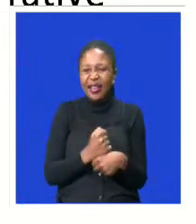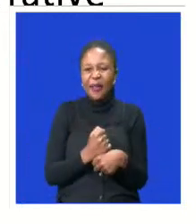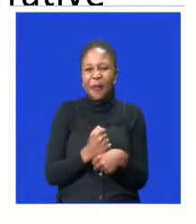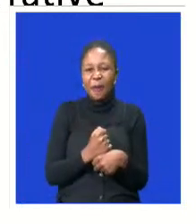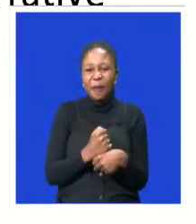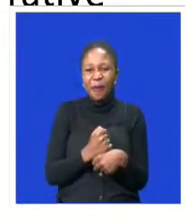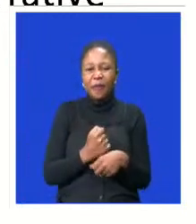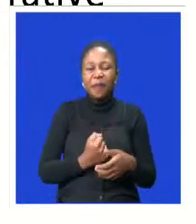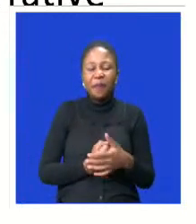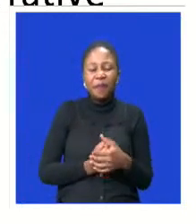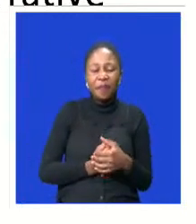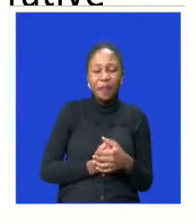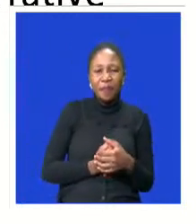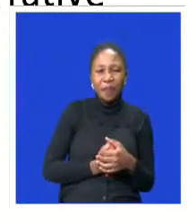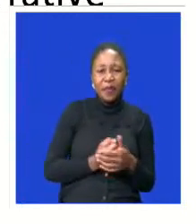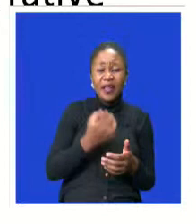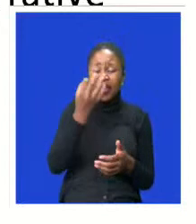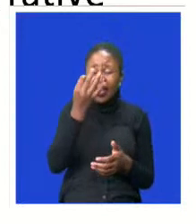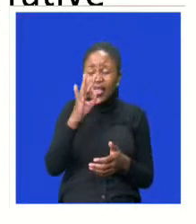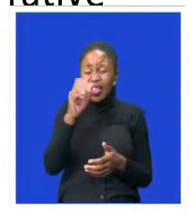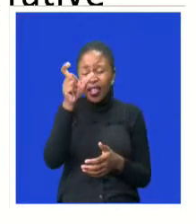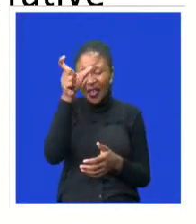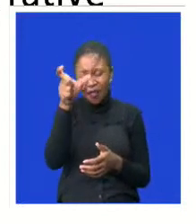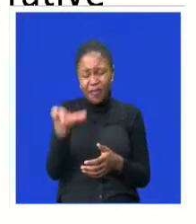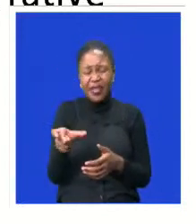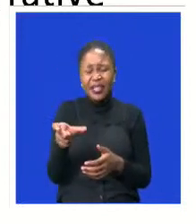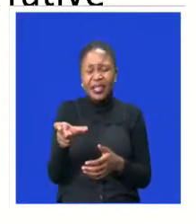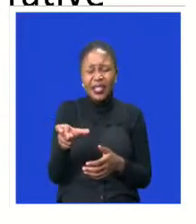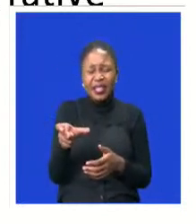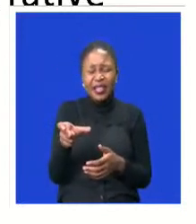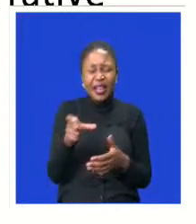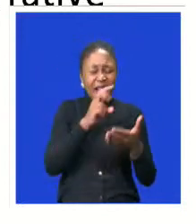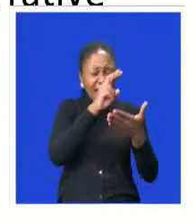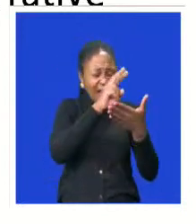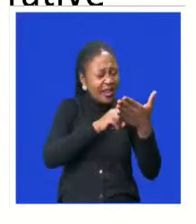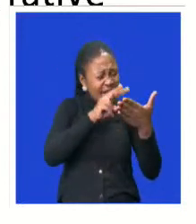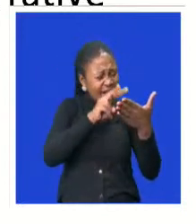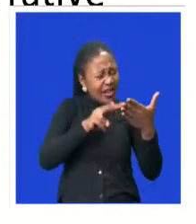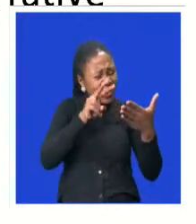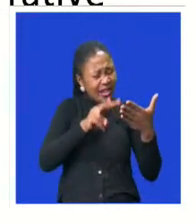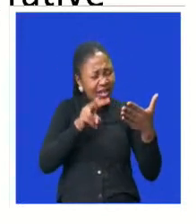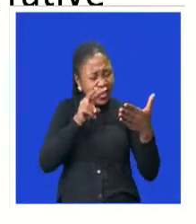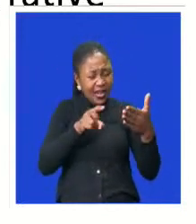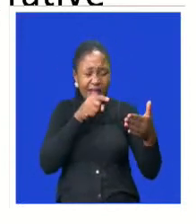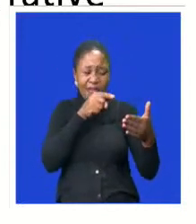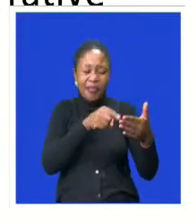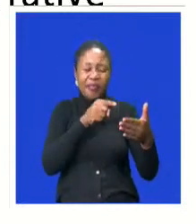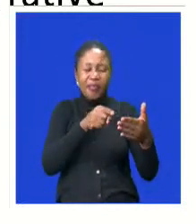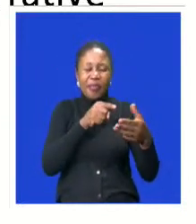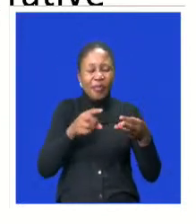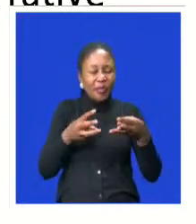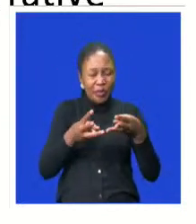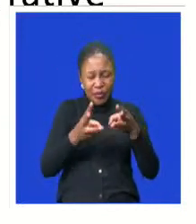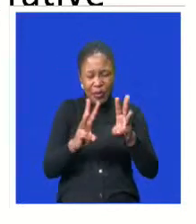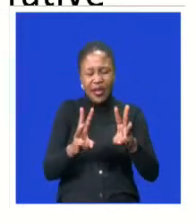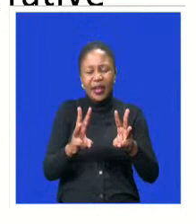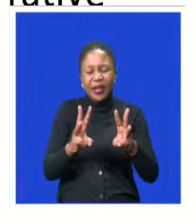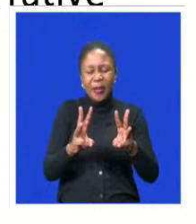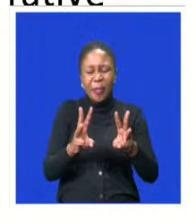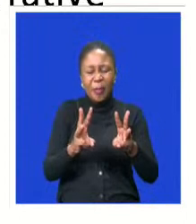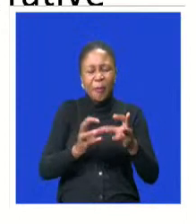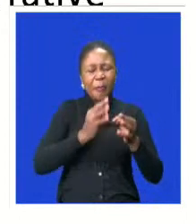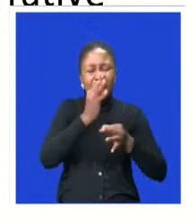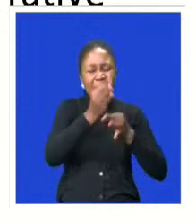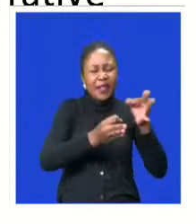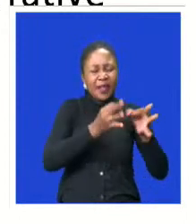the reader reads your described the way you describe the Saturday on or